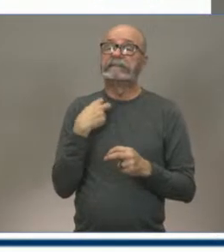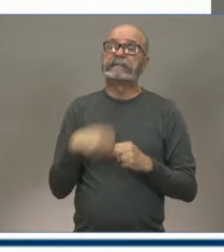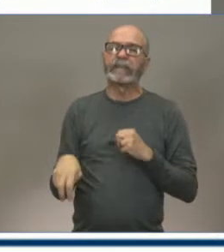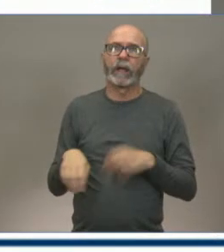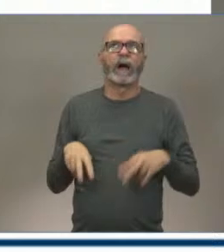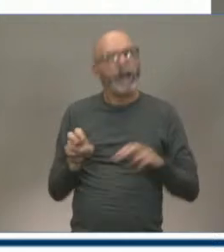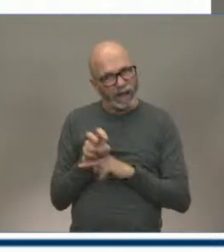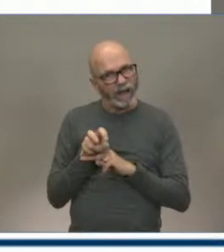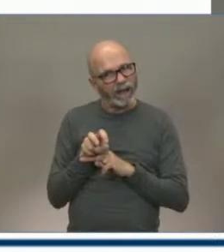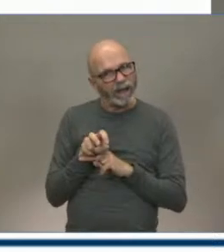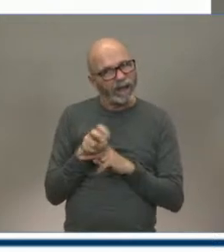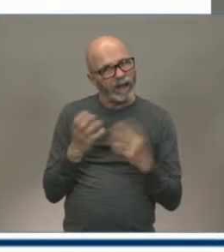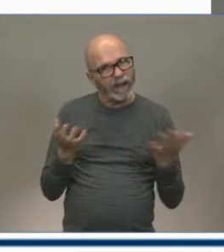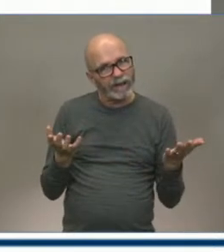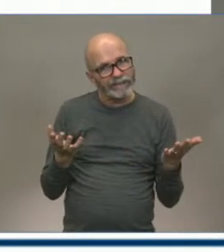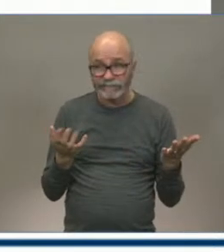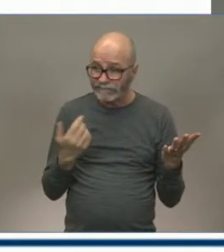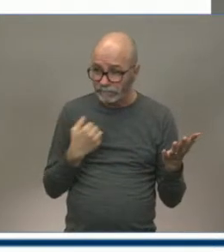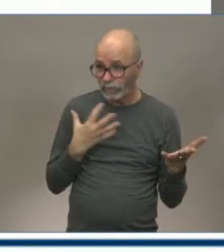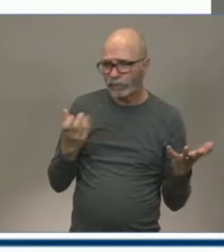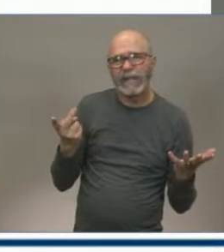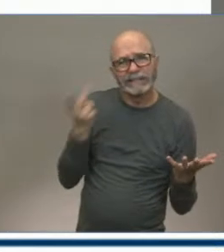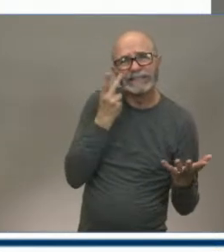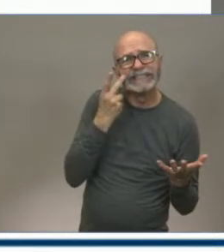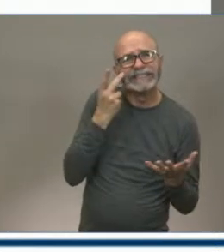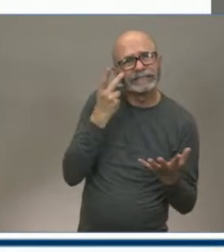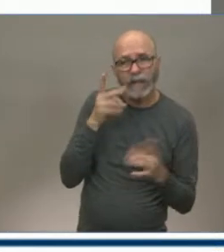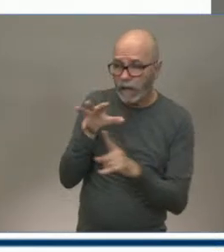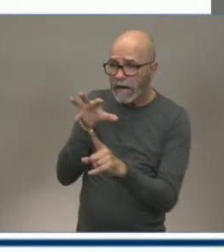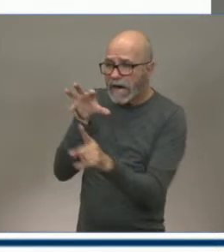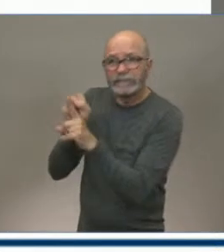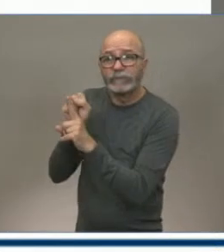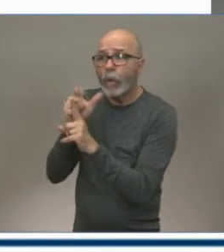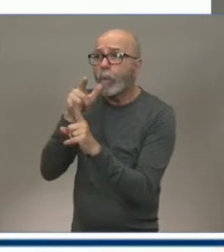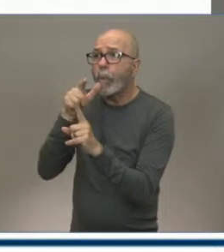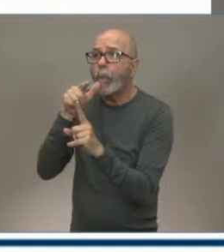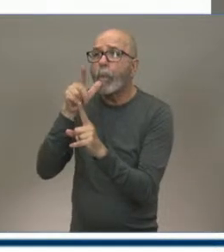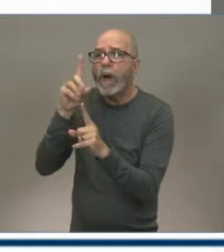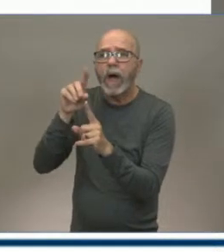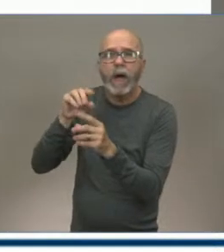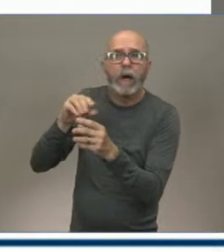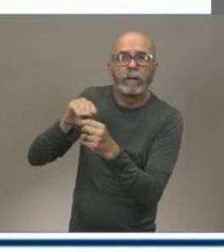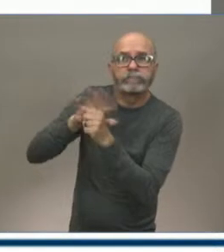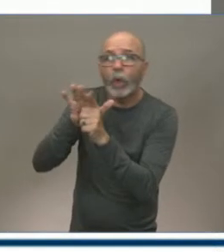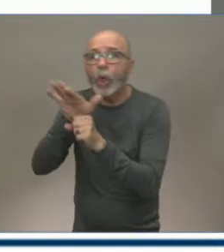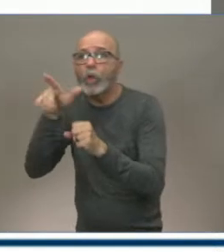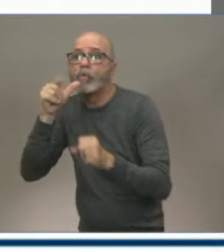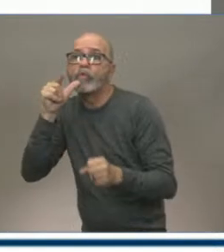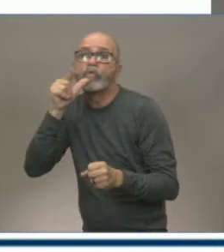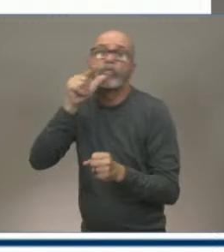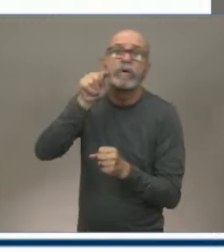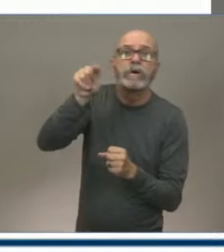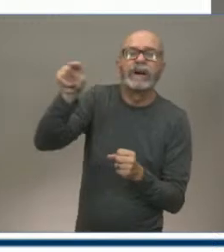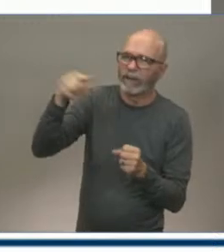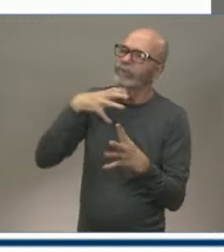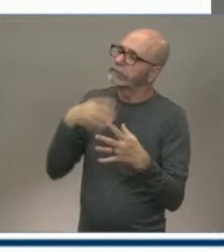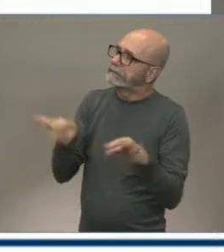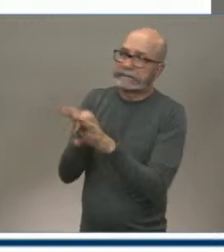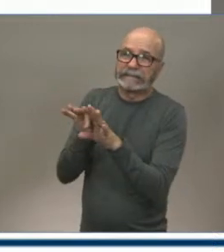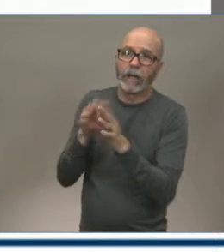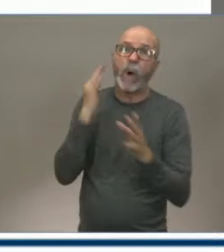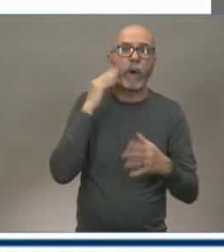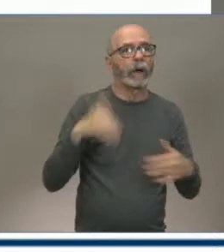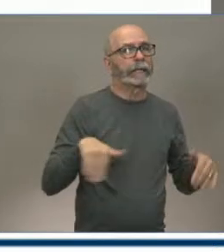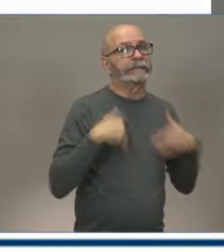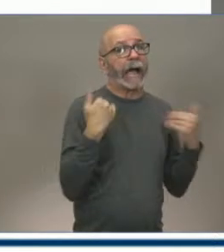place is to detect COVID cases as early as possible. Many people, especially in this age group, may have COVID without